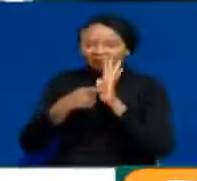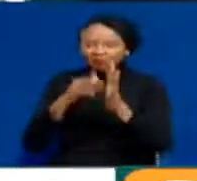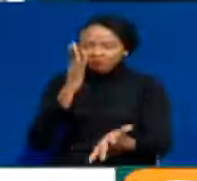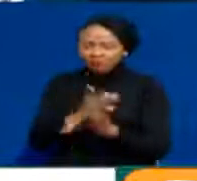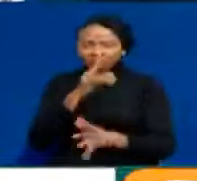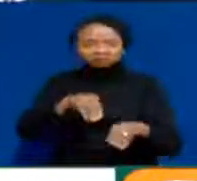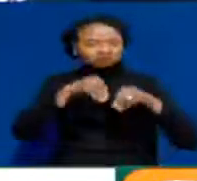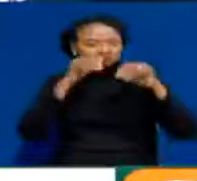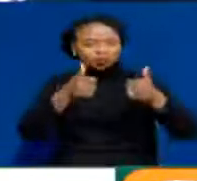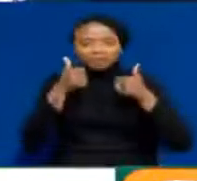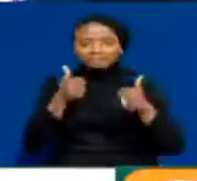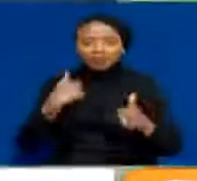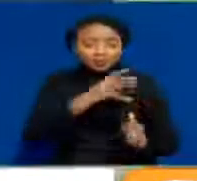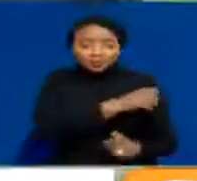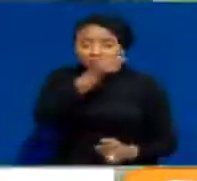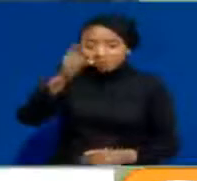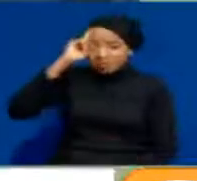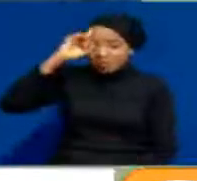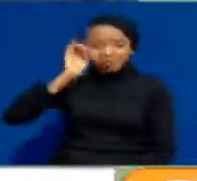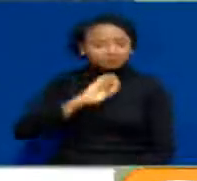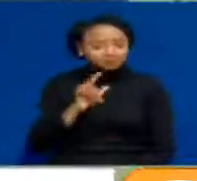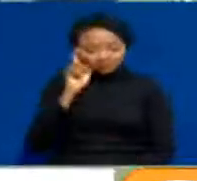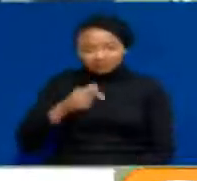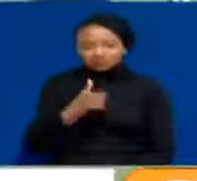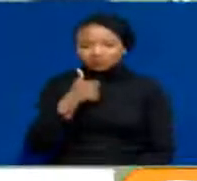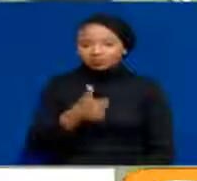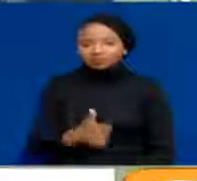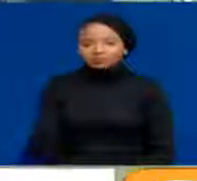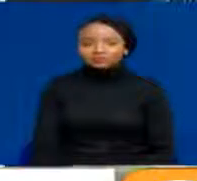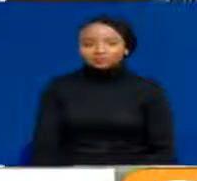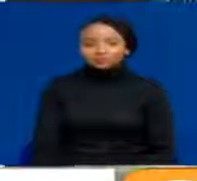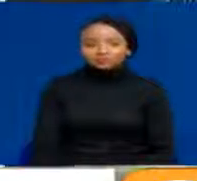referees. We don't just appoint if they are not good.